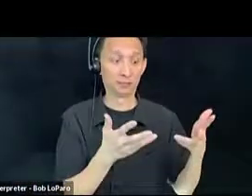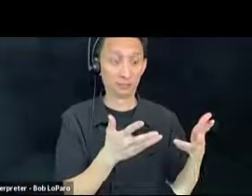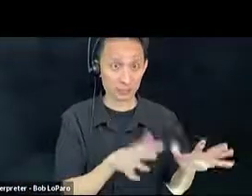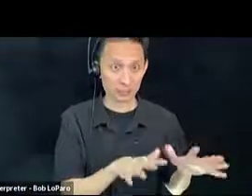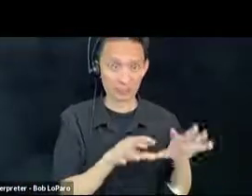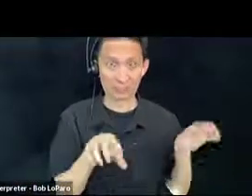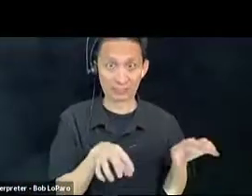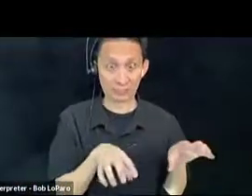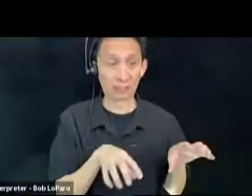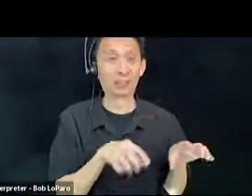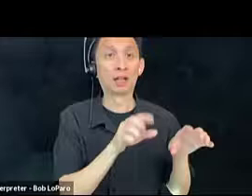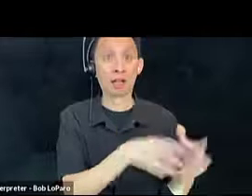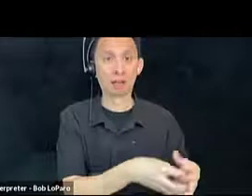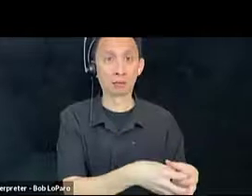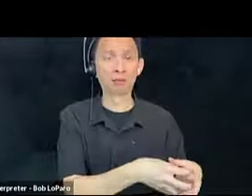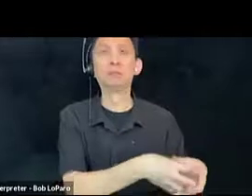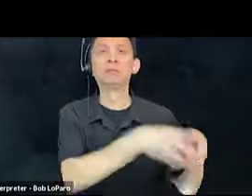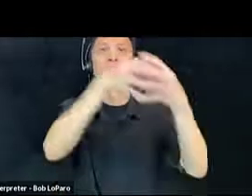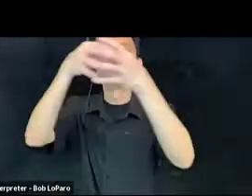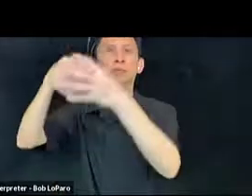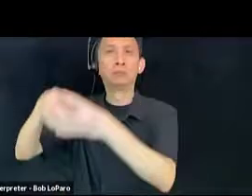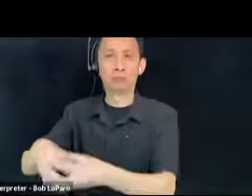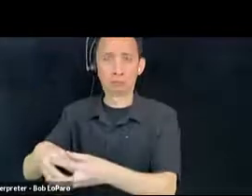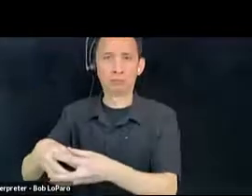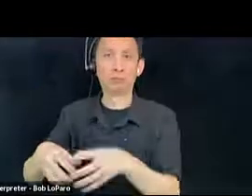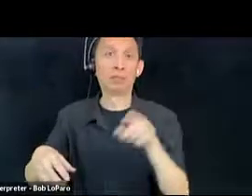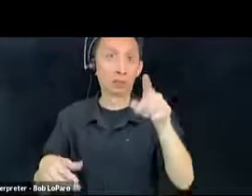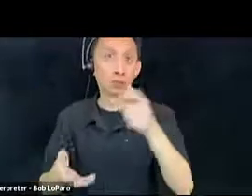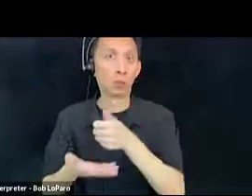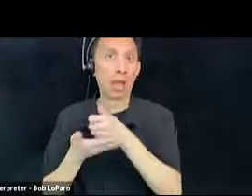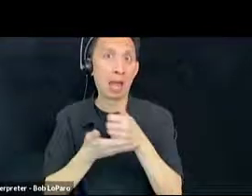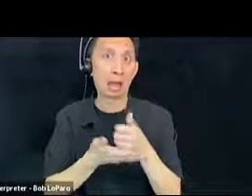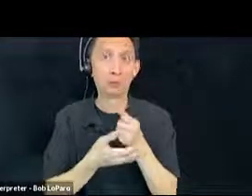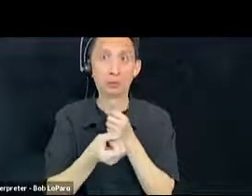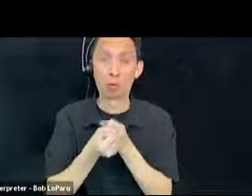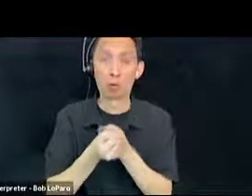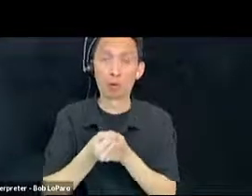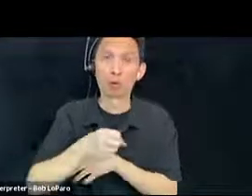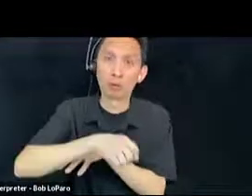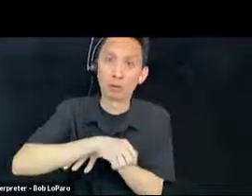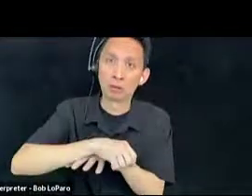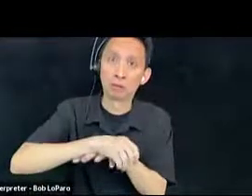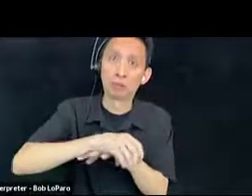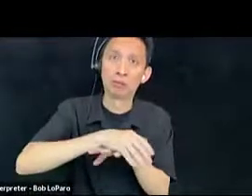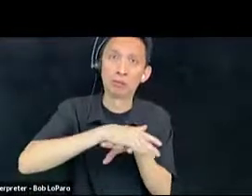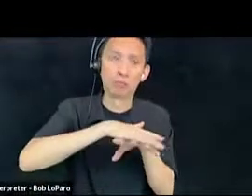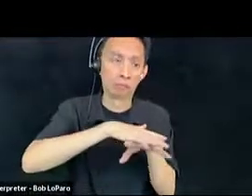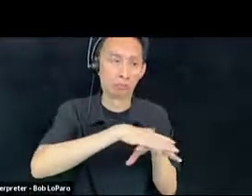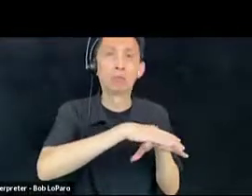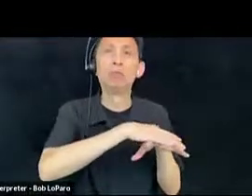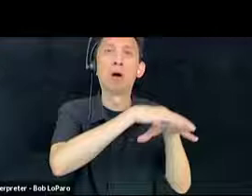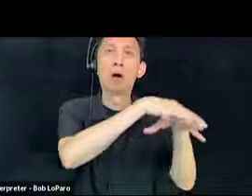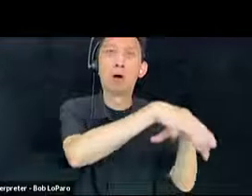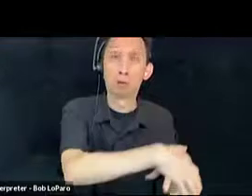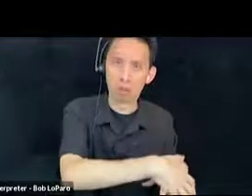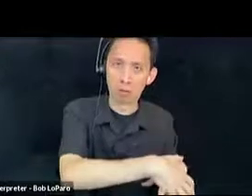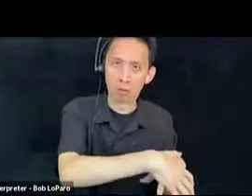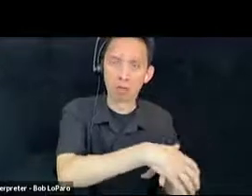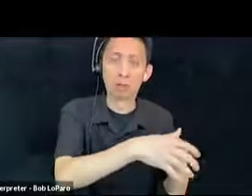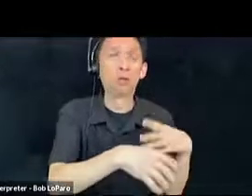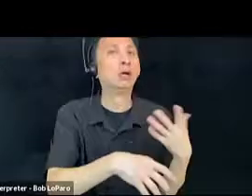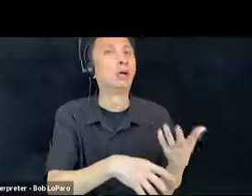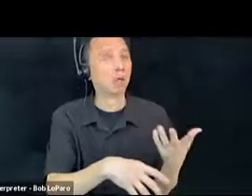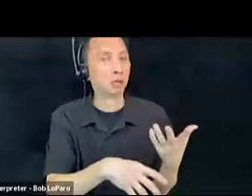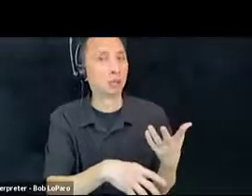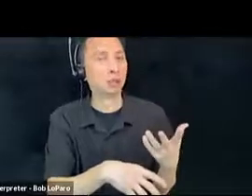our finish box. So, again, this may require some hand manipulation depending on the child's needs as much as humanly possible. We want to